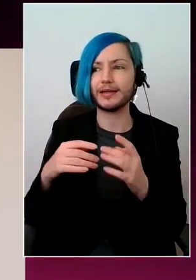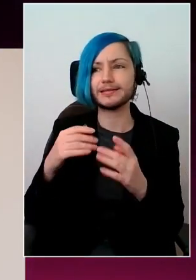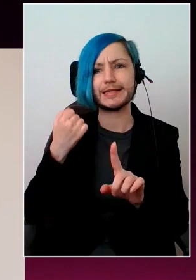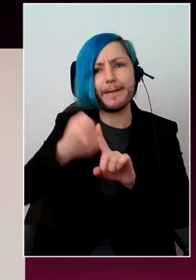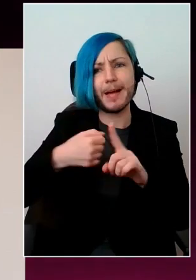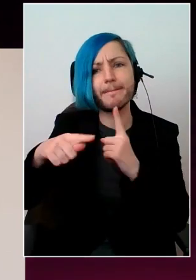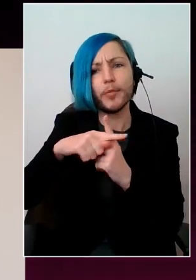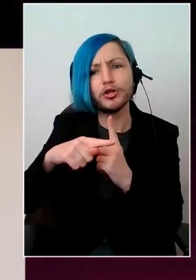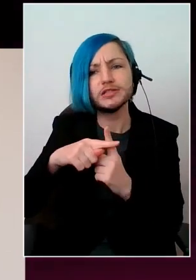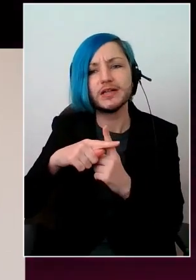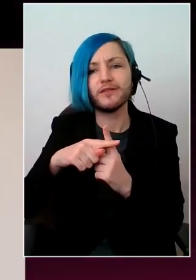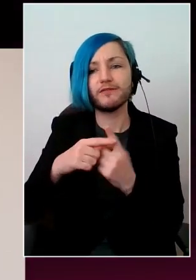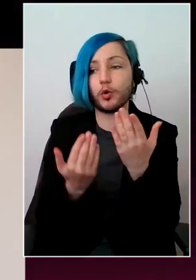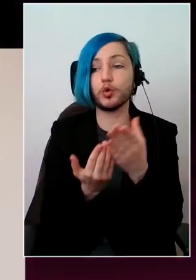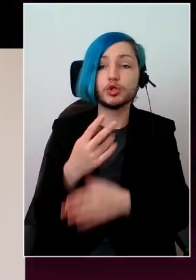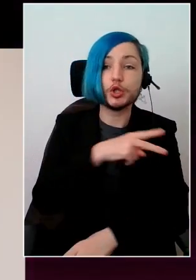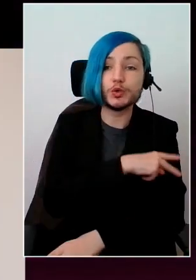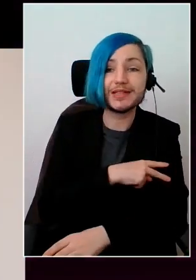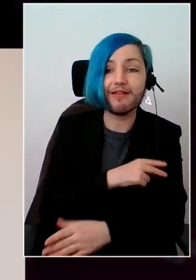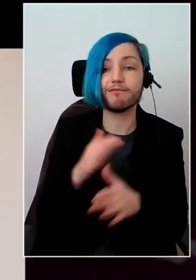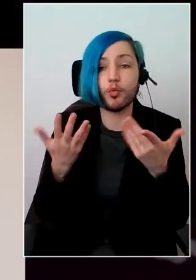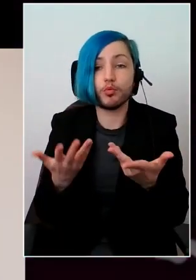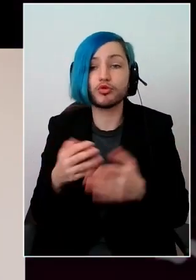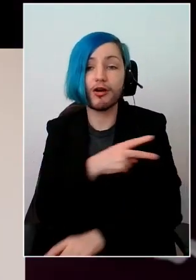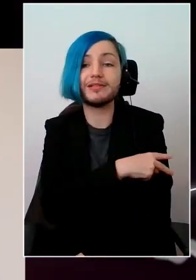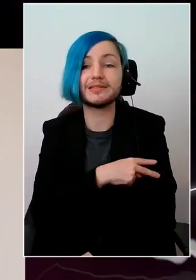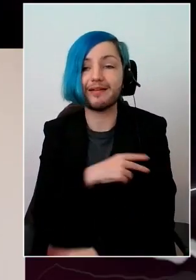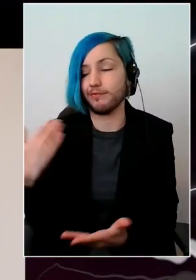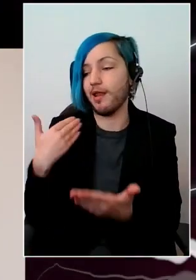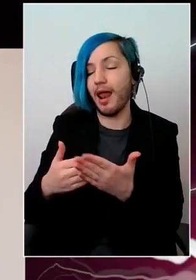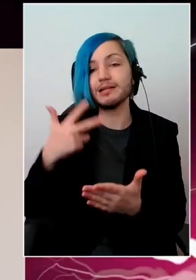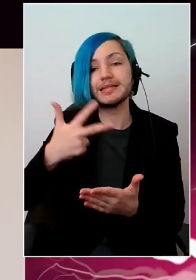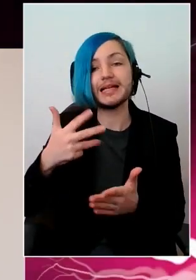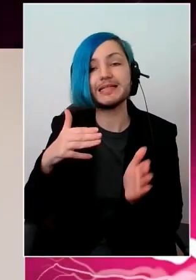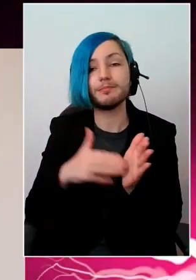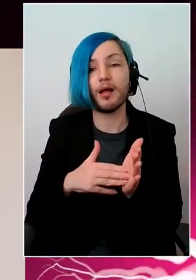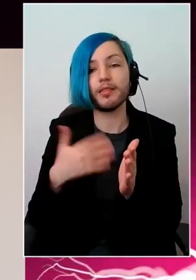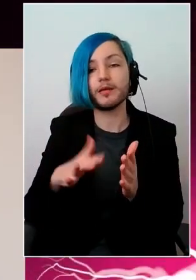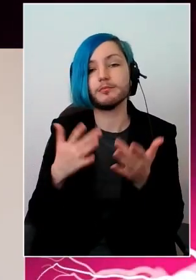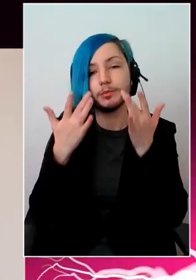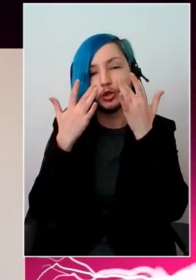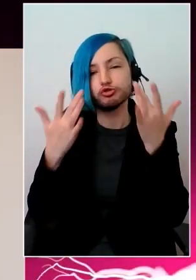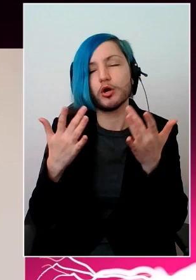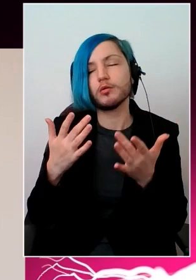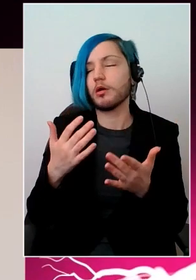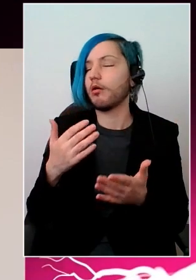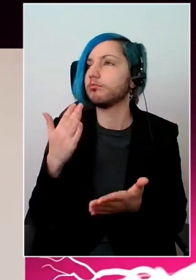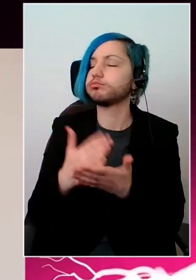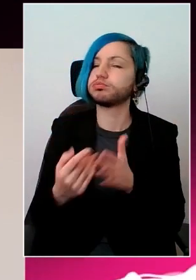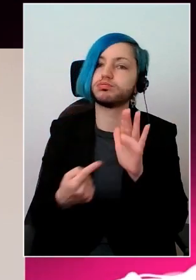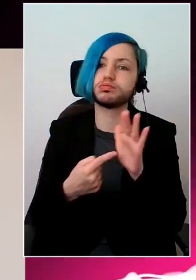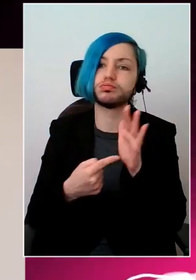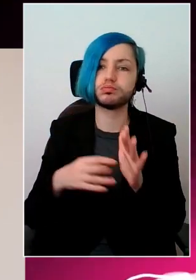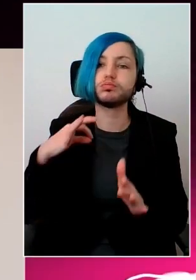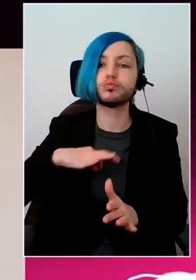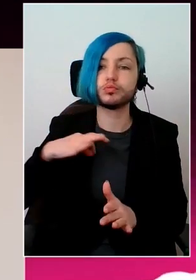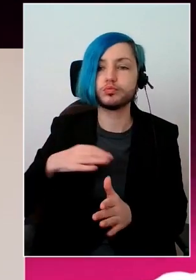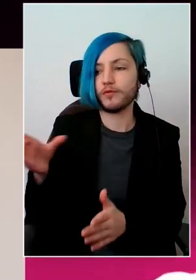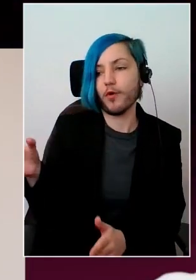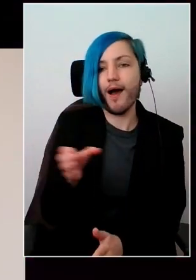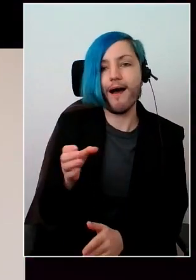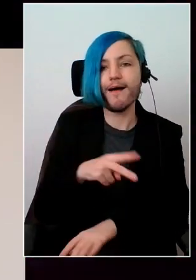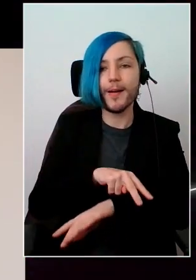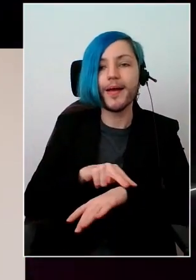new and current staff. The last 18 months have shown the incredible benefits hiring apprentices has for the